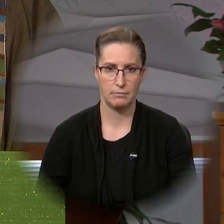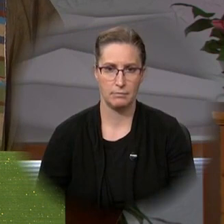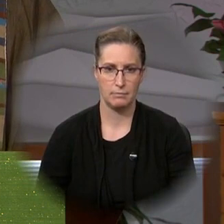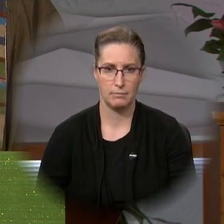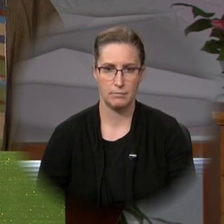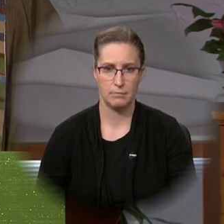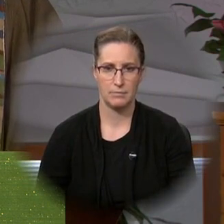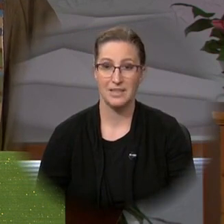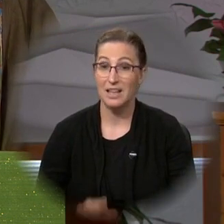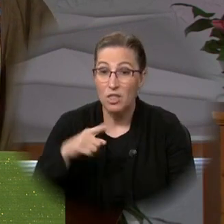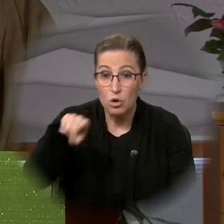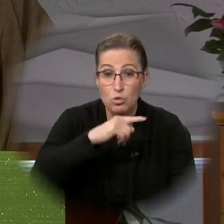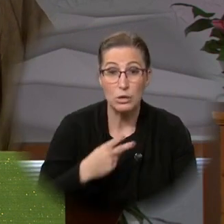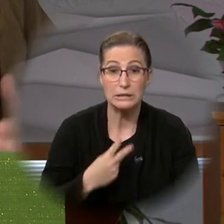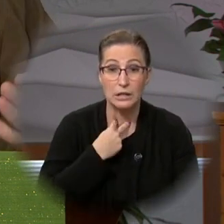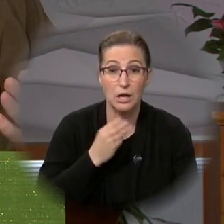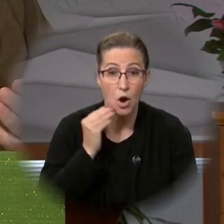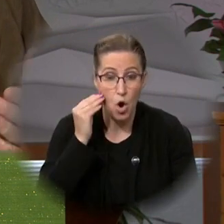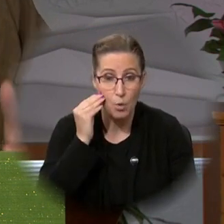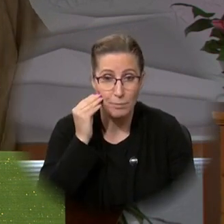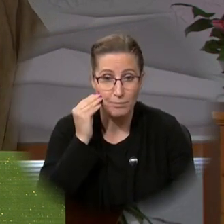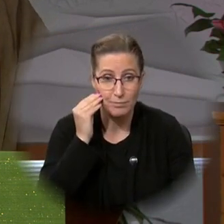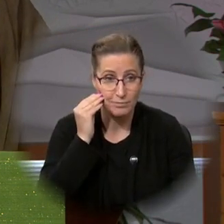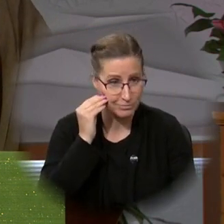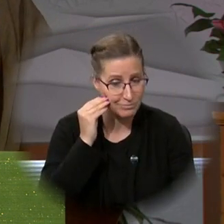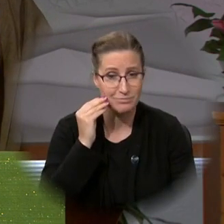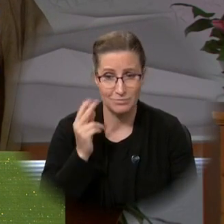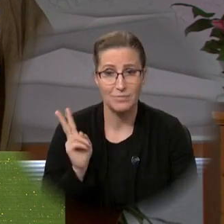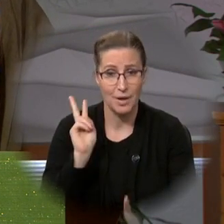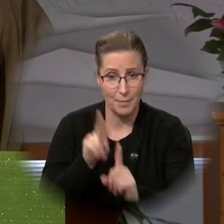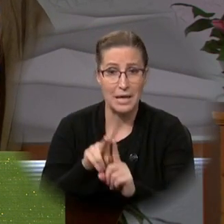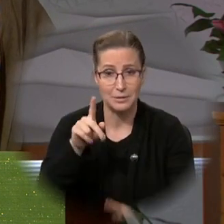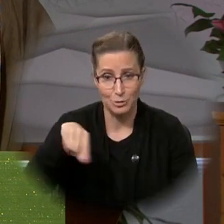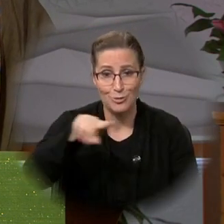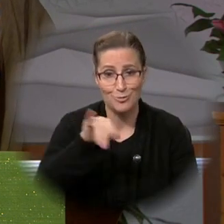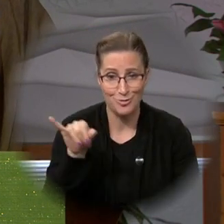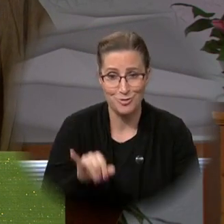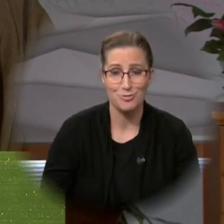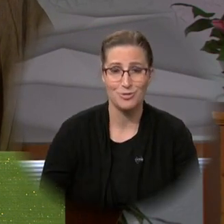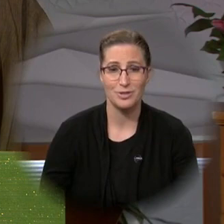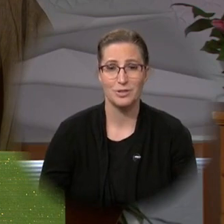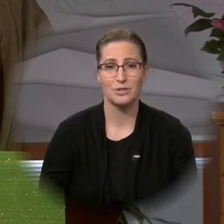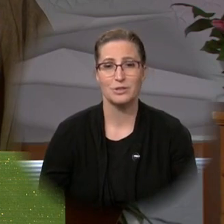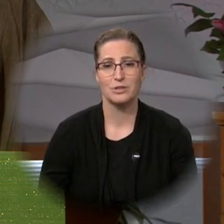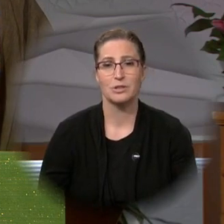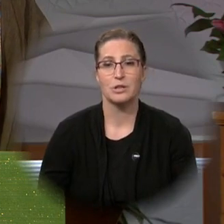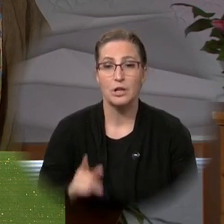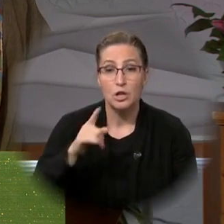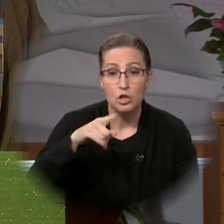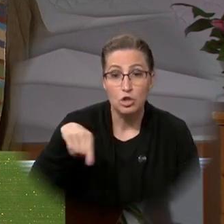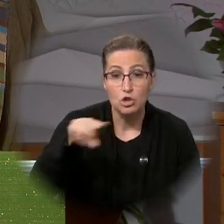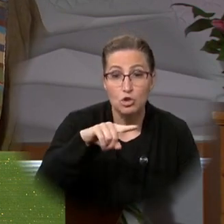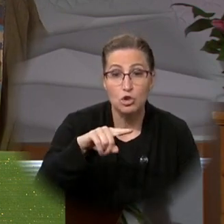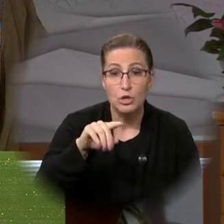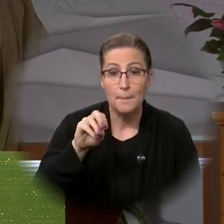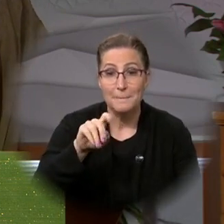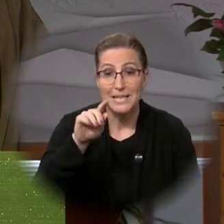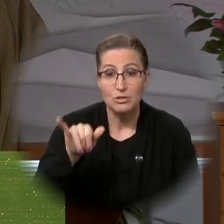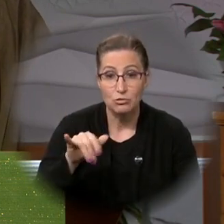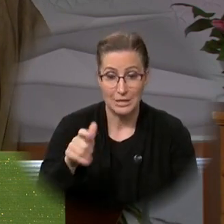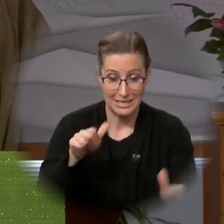Even the homebound that this goes out to. Your ministry that you give to us is